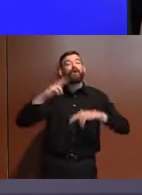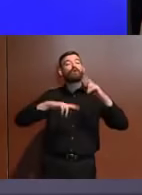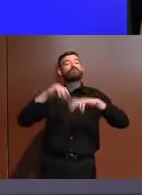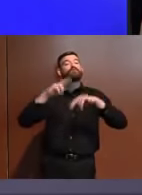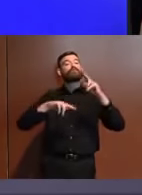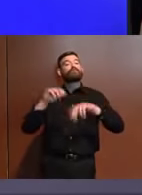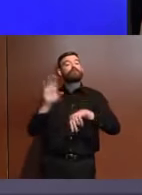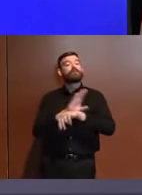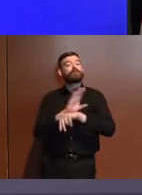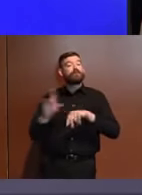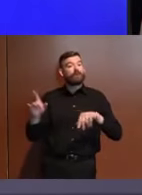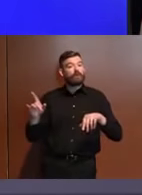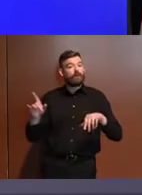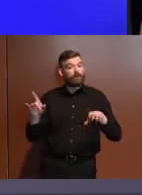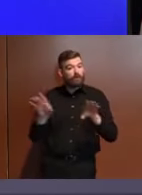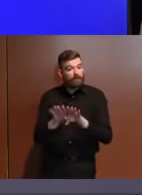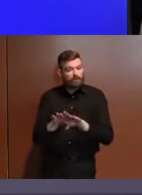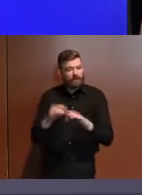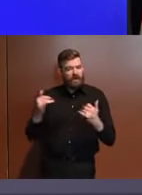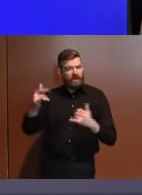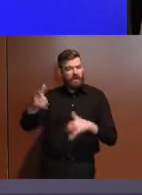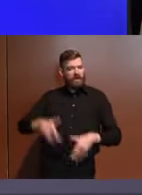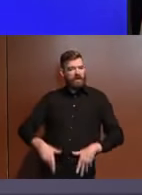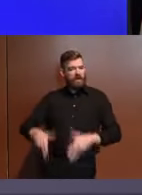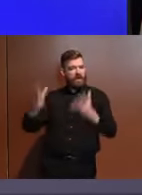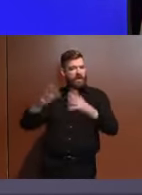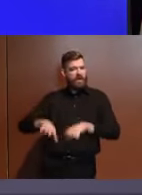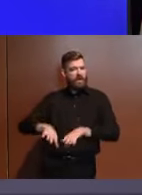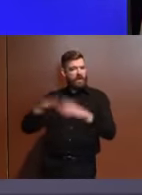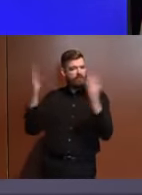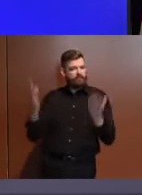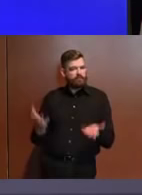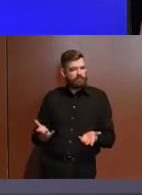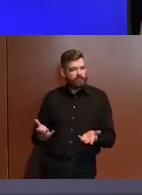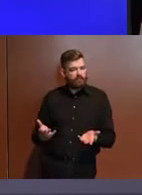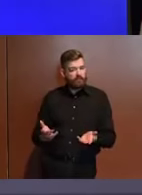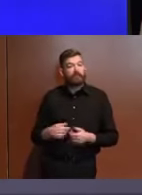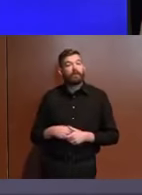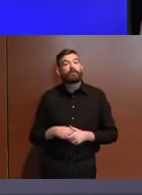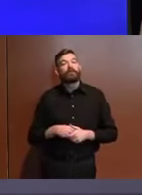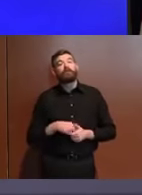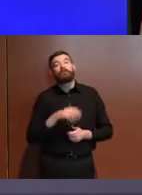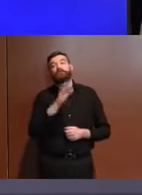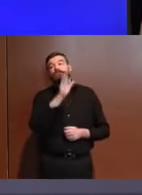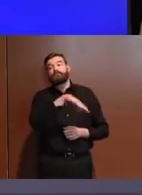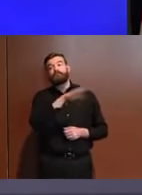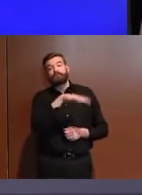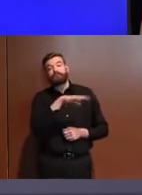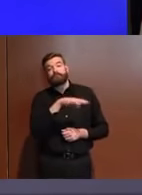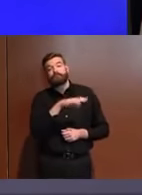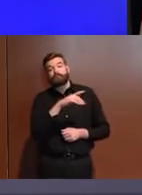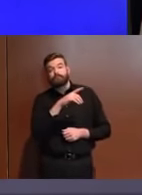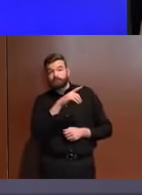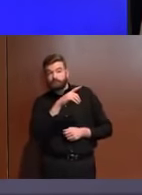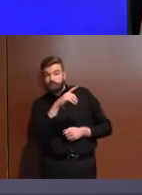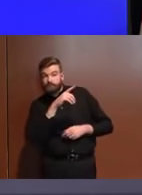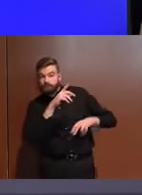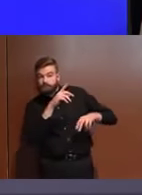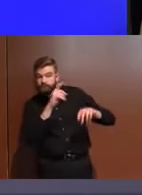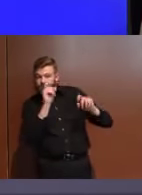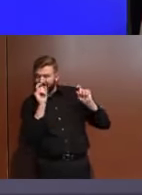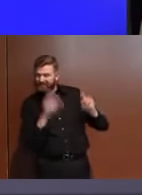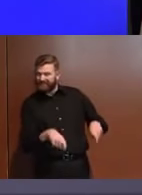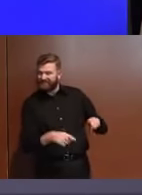use? Okay, I guarantee you hospital construction will remain essential. Judy, you want to address